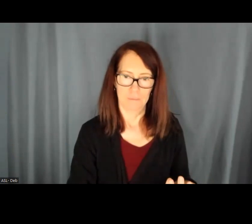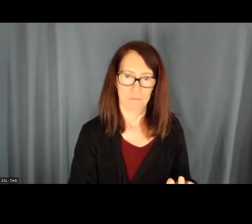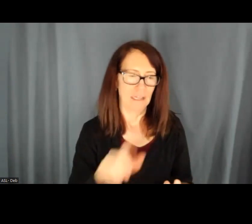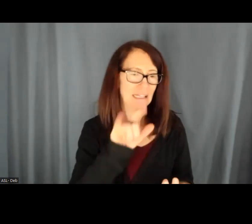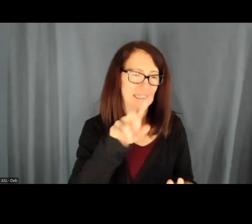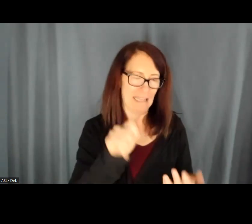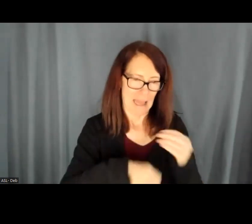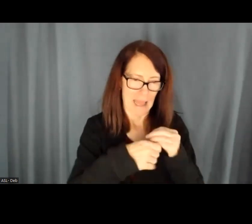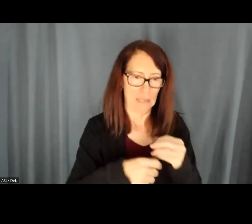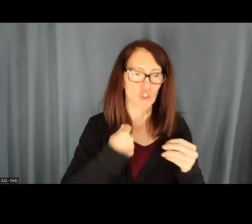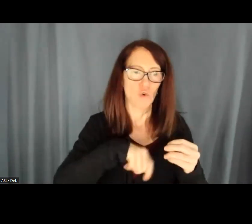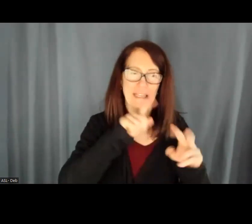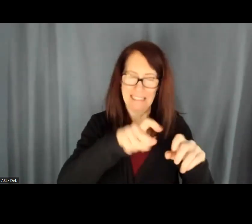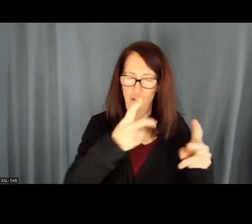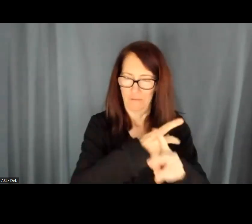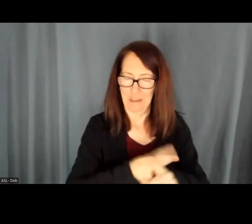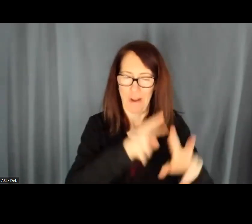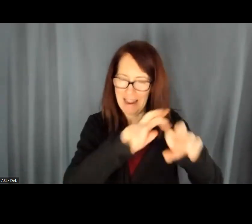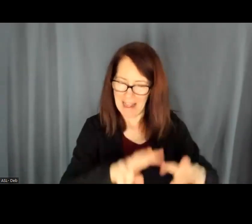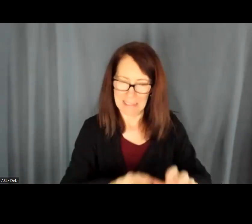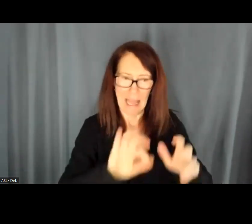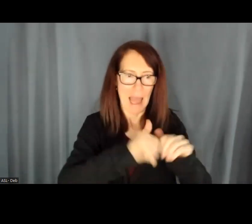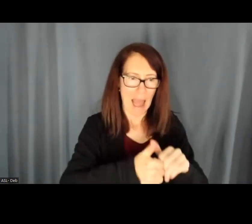are being made